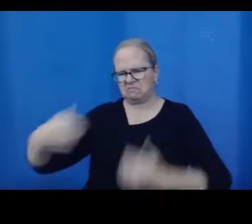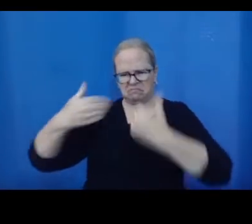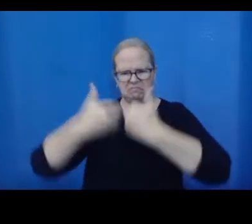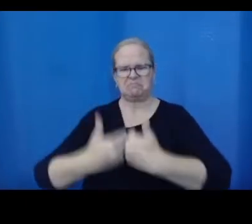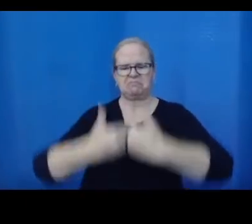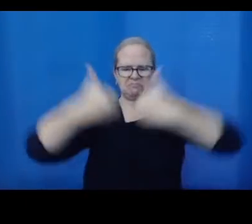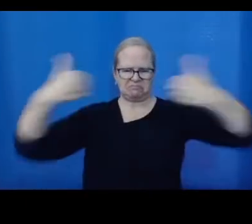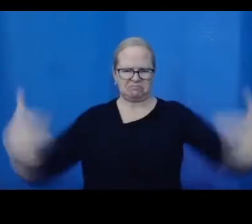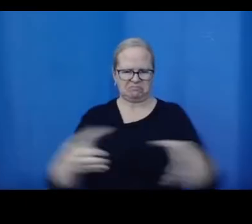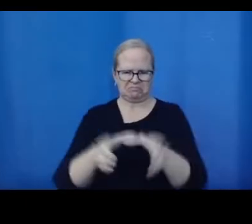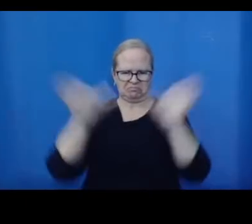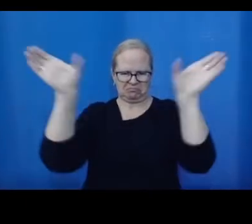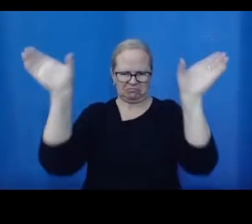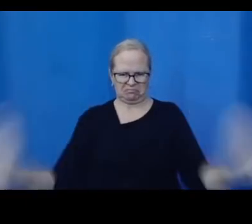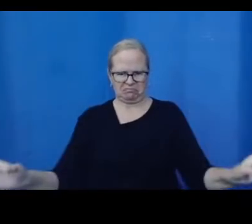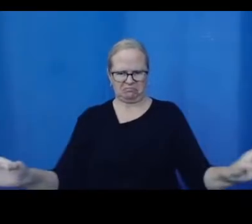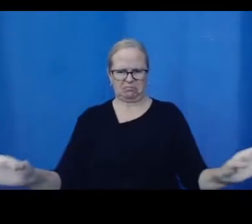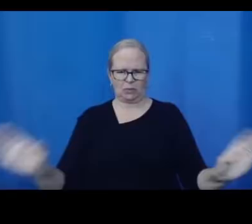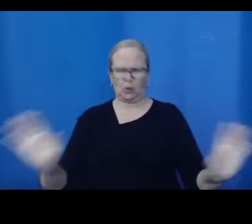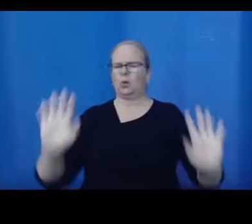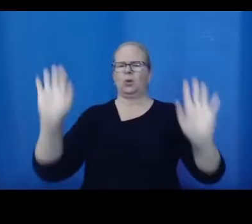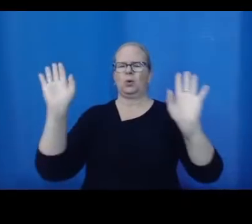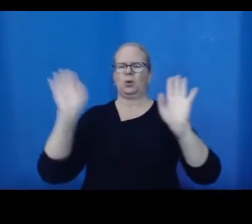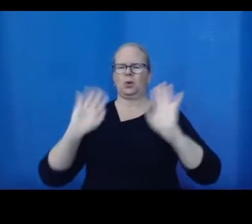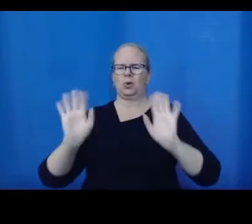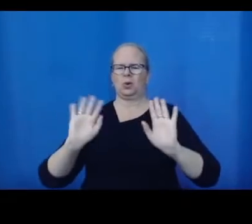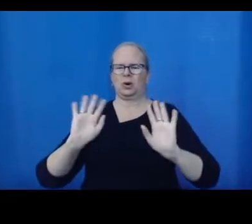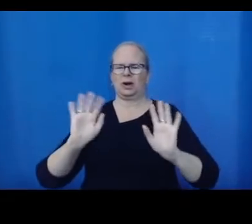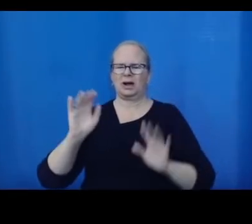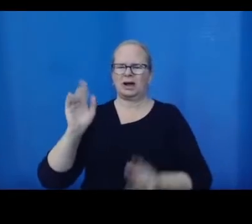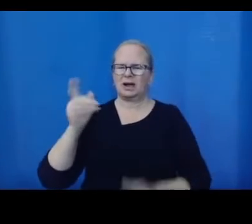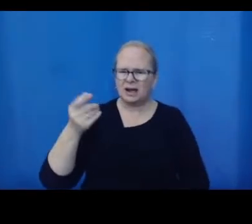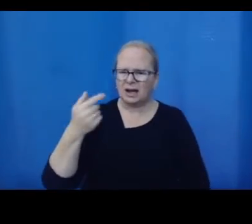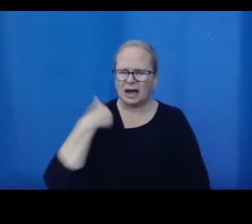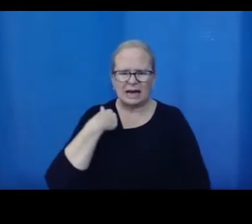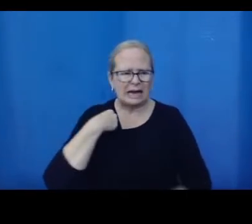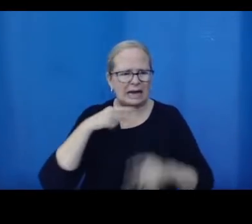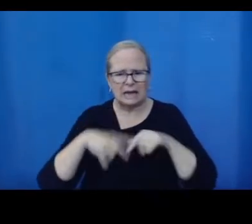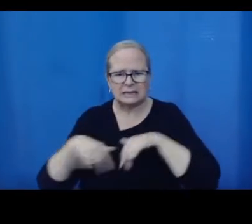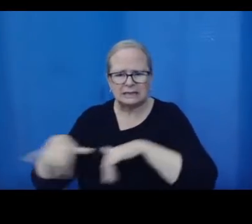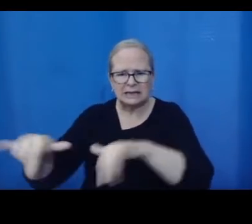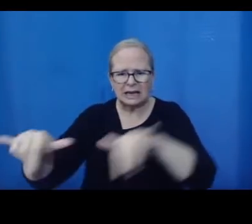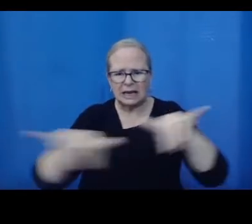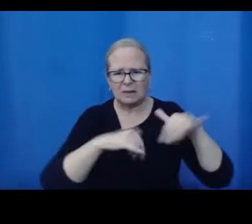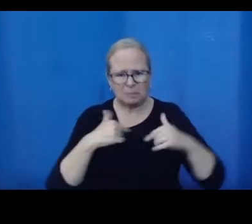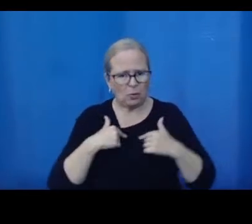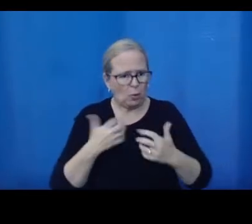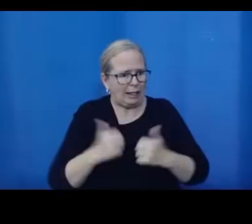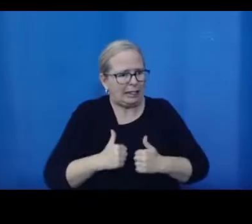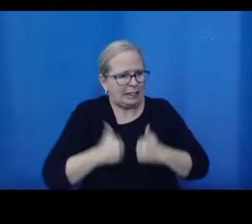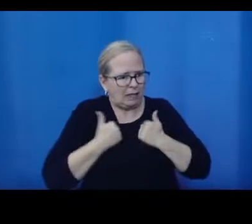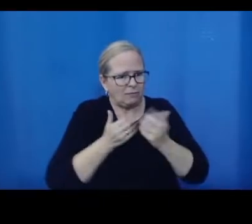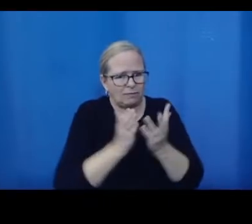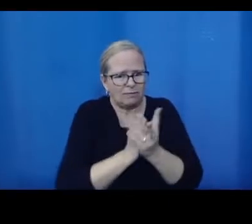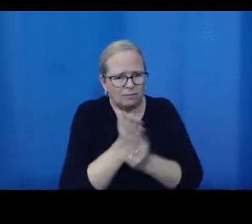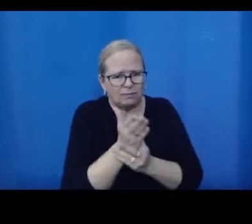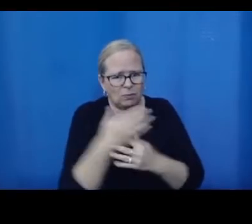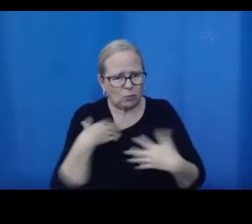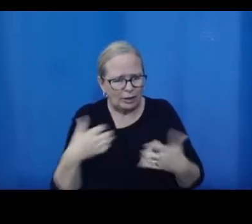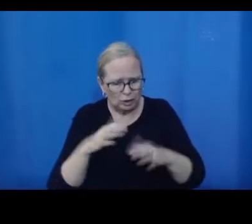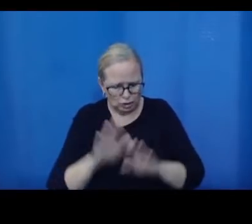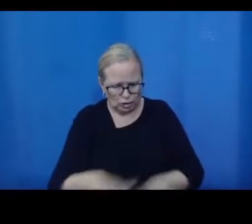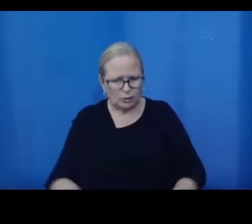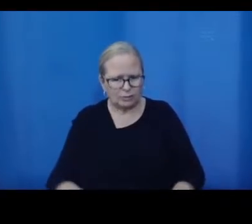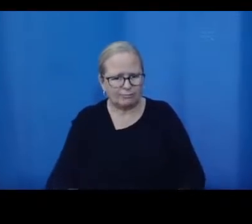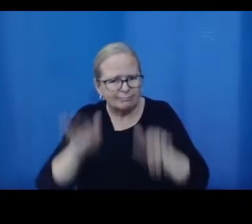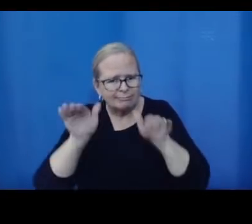we all want our children to survive it and our loved ones to survive it. And nobody is disposable within our society, not if they're